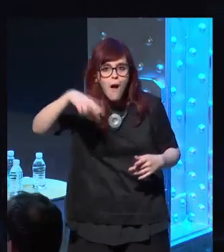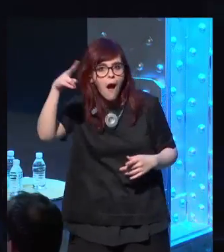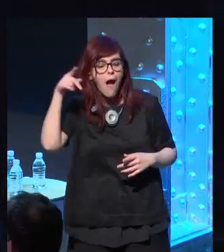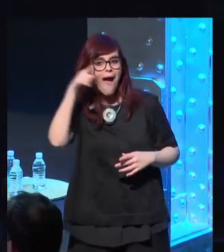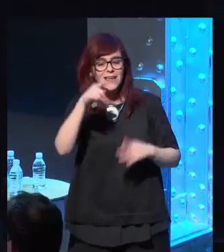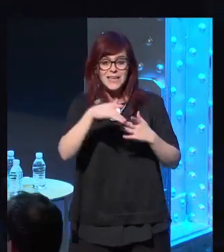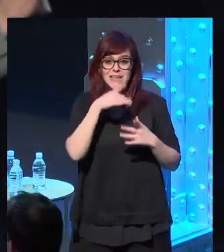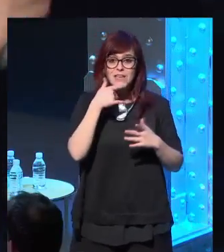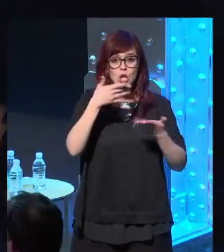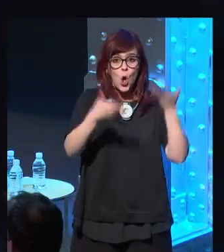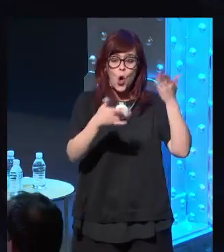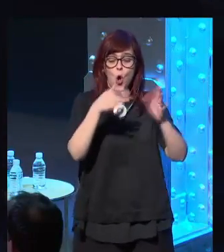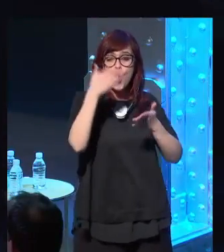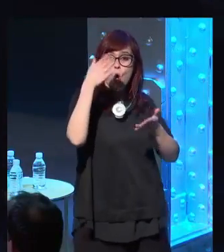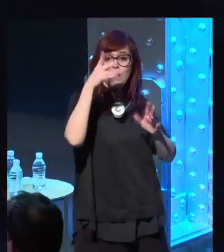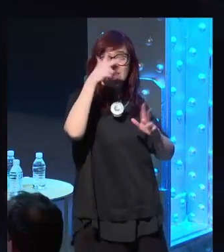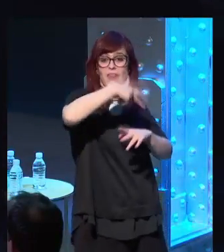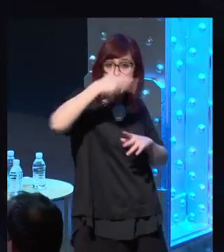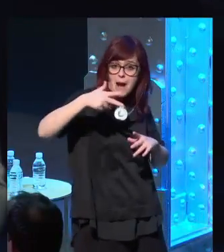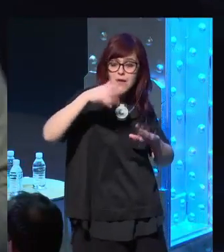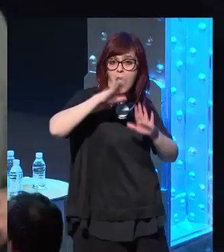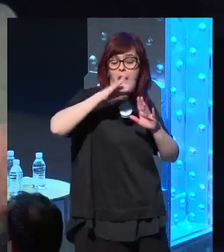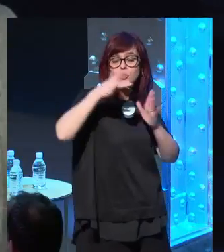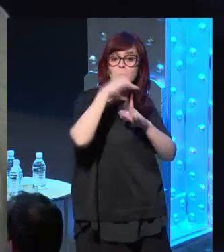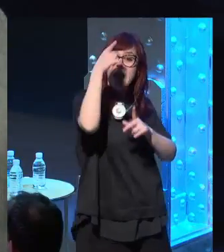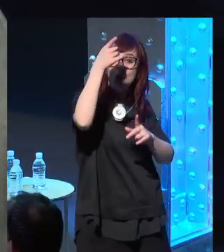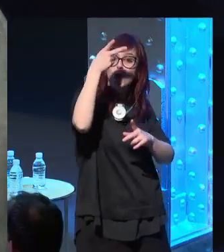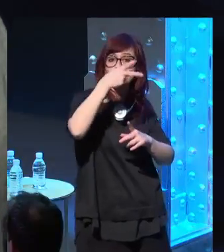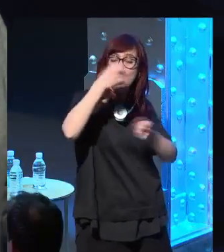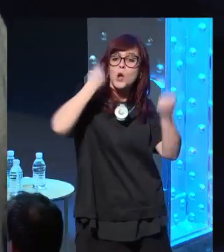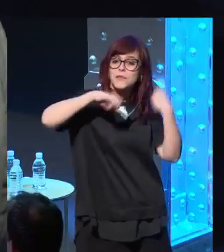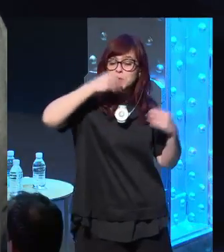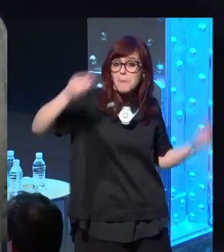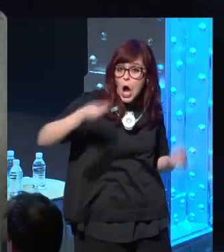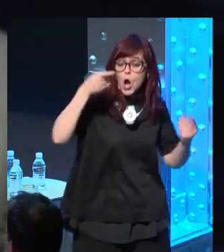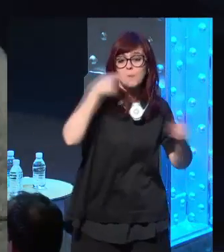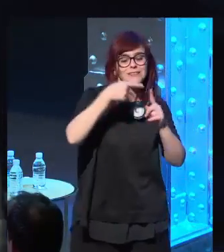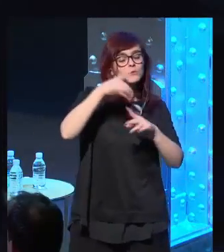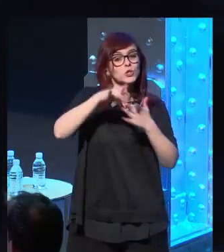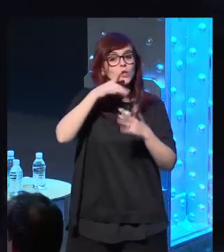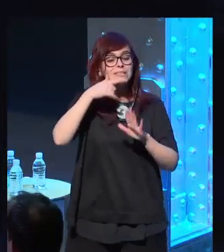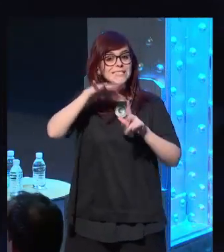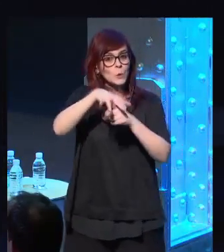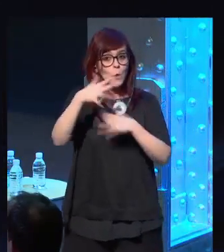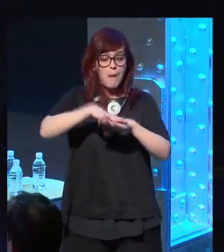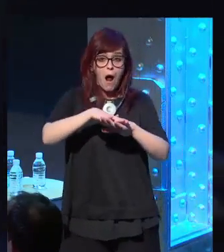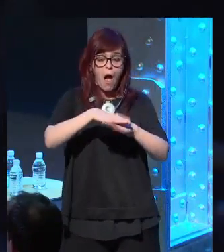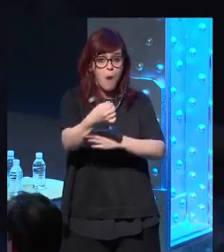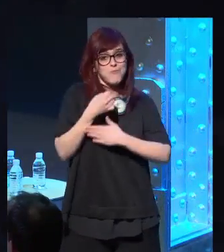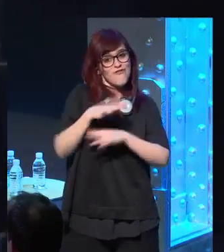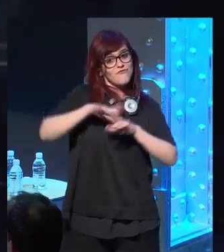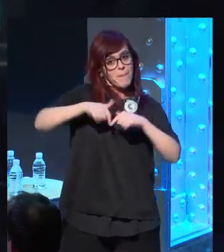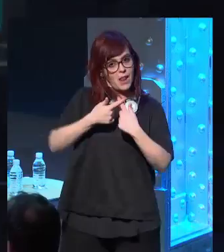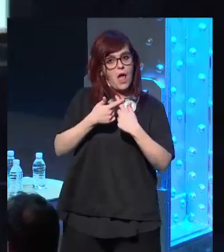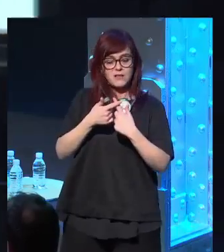does. That's why Sweden and Norway are further up here. So they're creating family-friendly policies that impact how parents